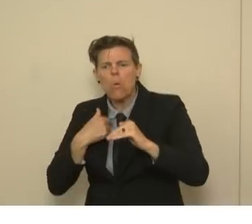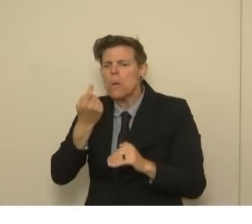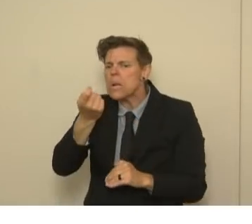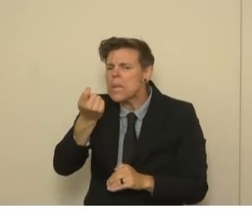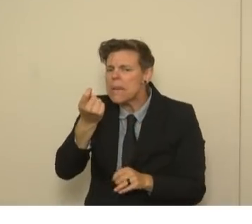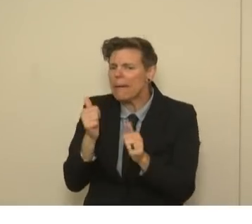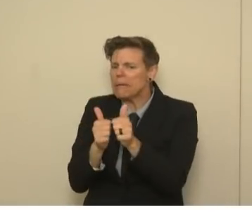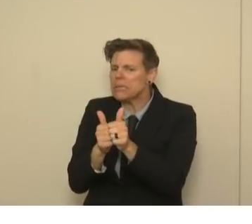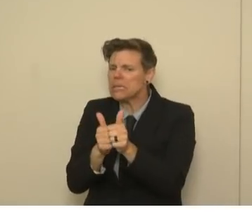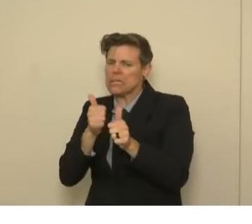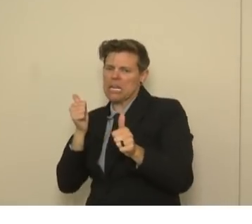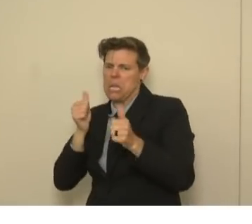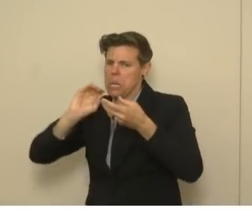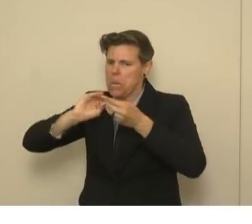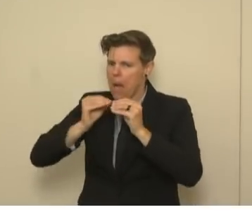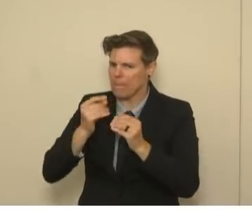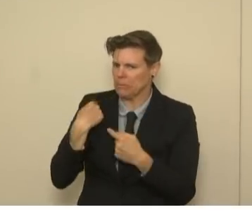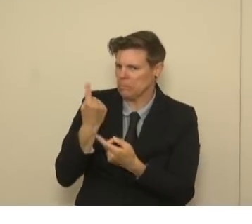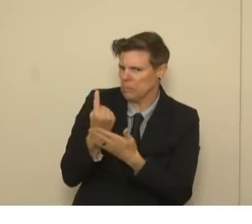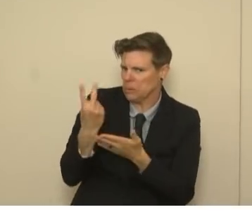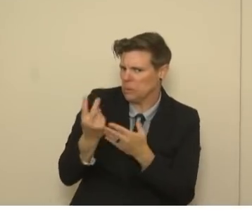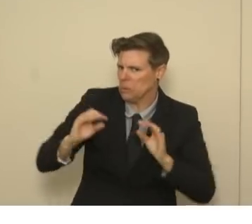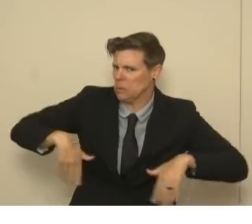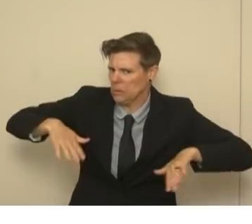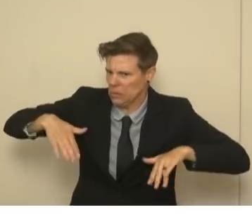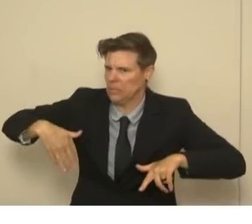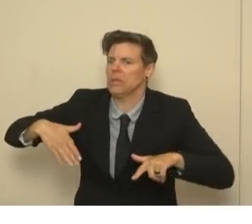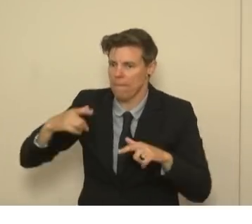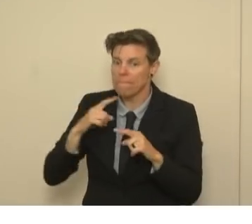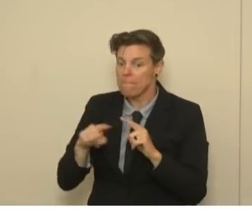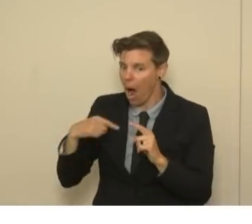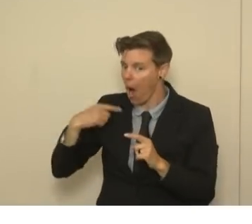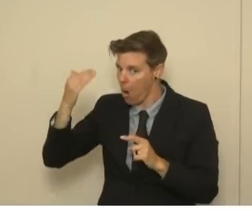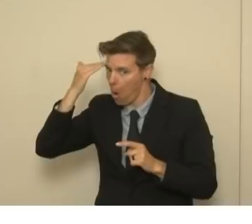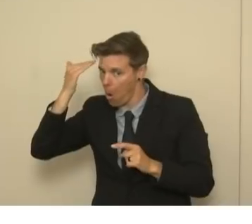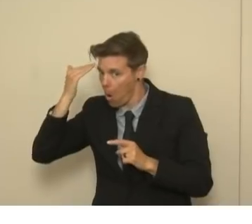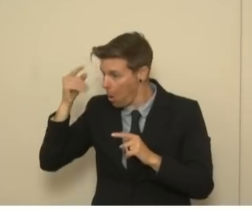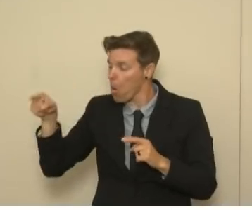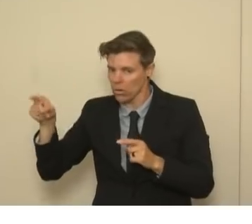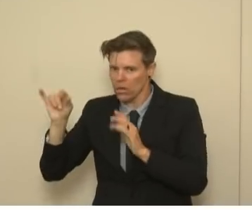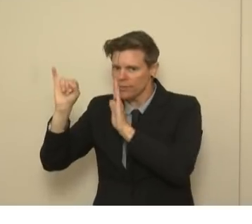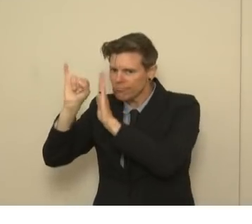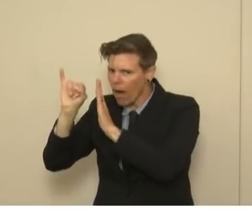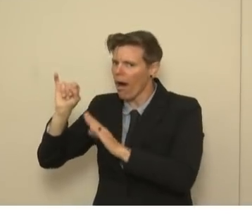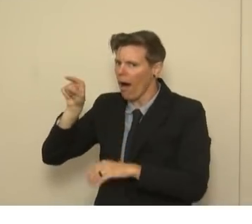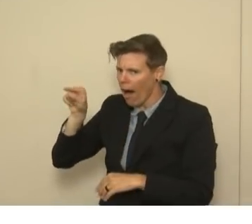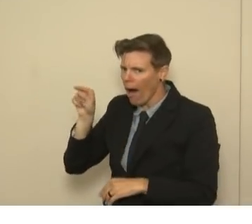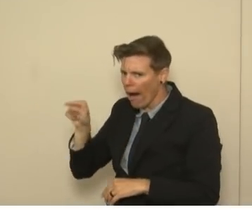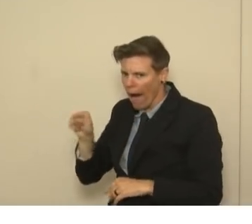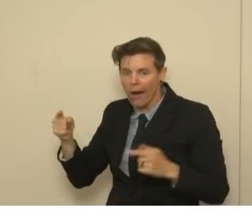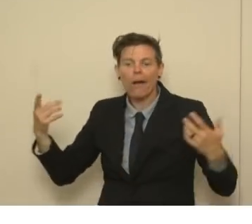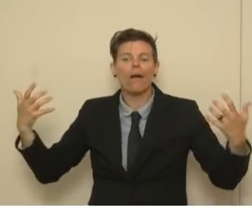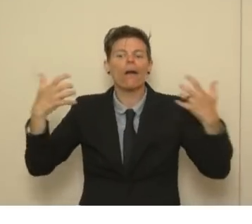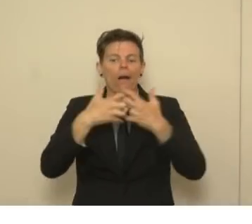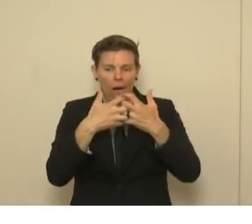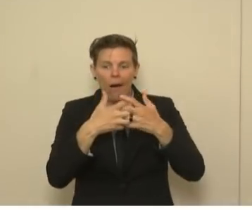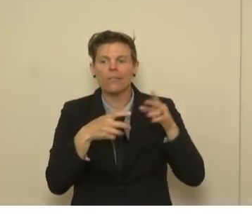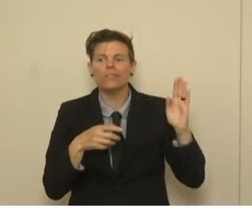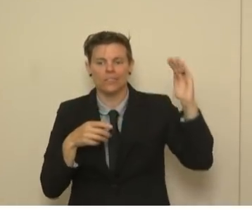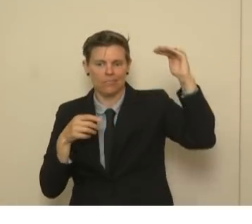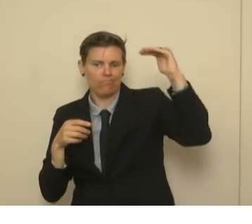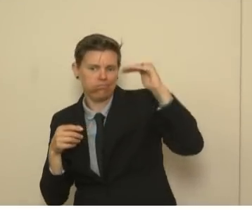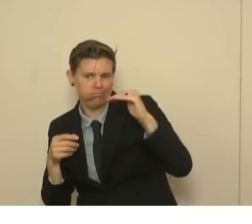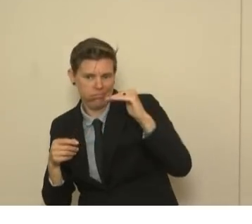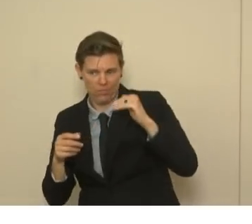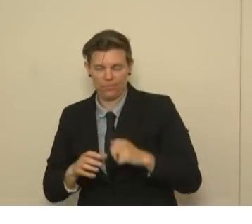count today that will help bring this number even lower, and so we're hoping to continue to see that trend. The good news is not only is everything coming